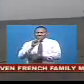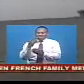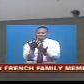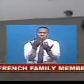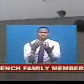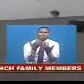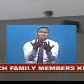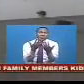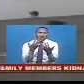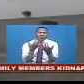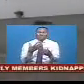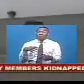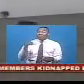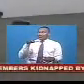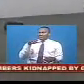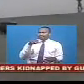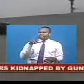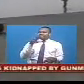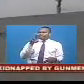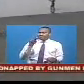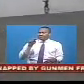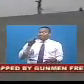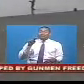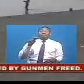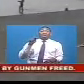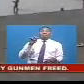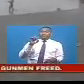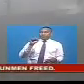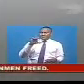fish. UNESCO is in the process of designating Lake